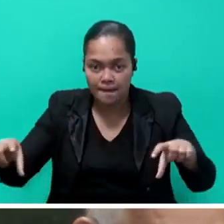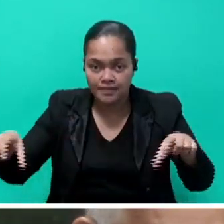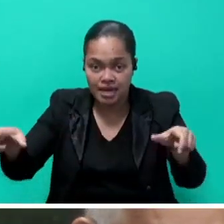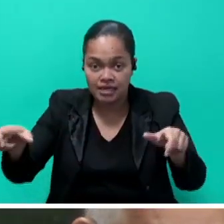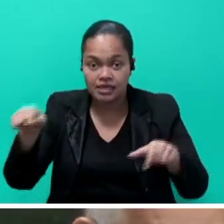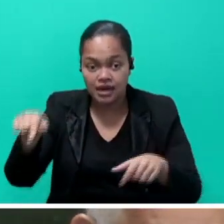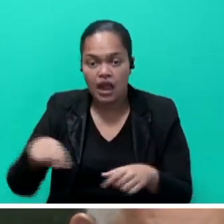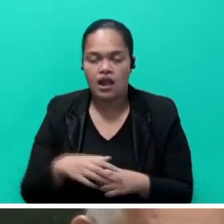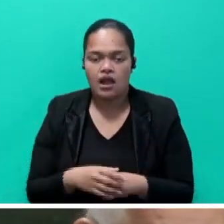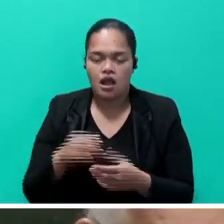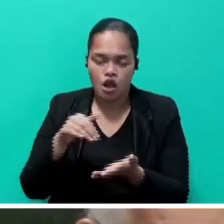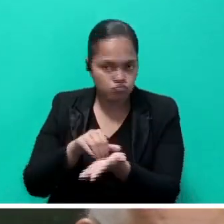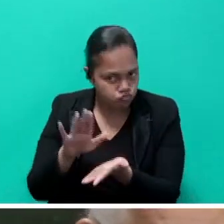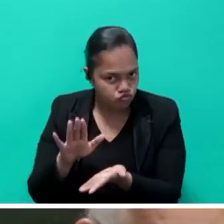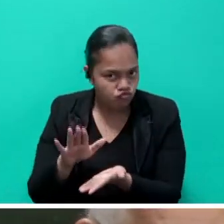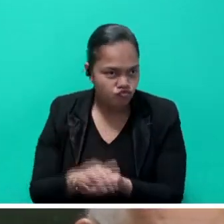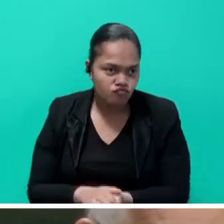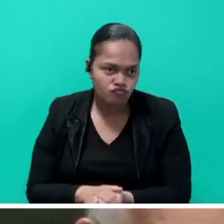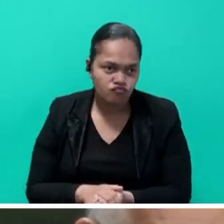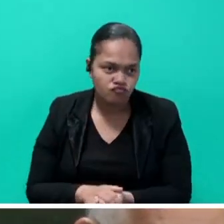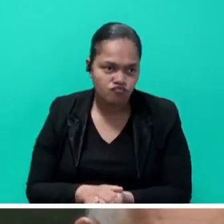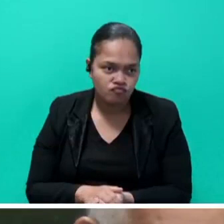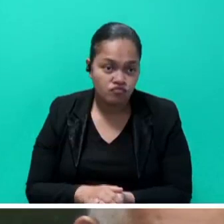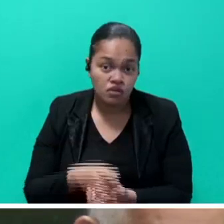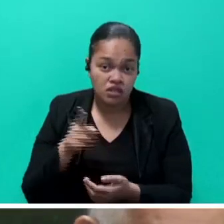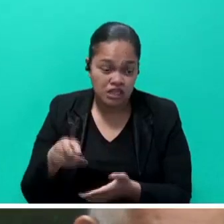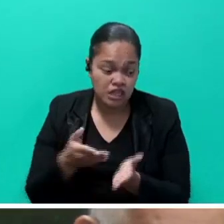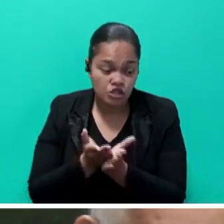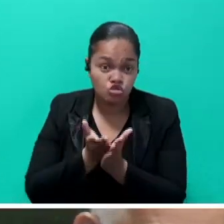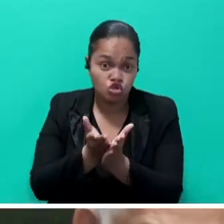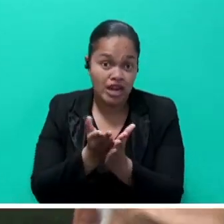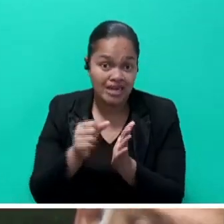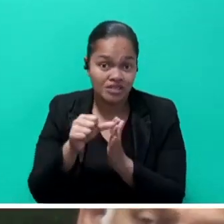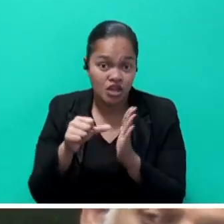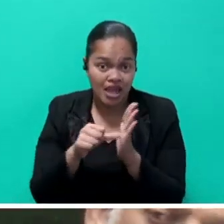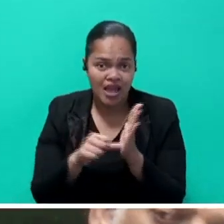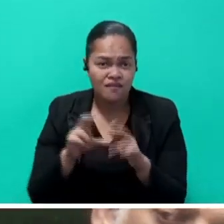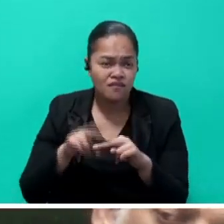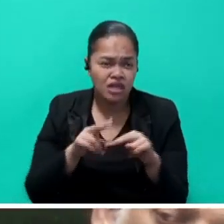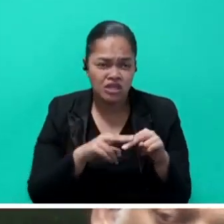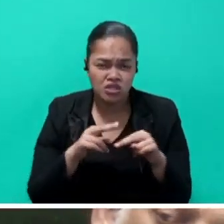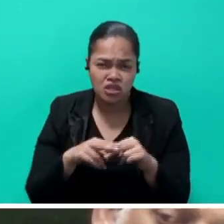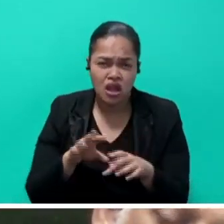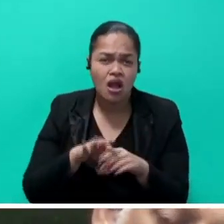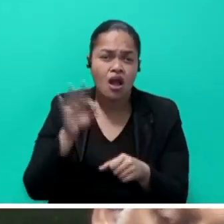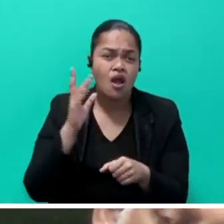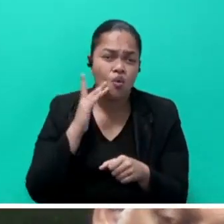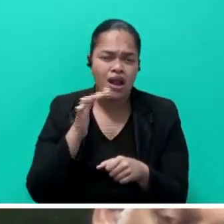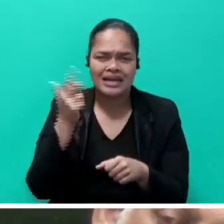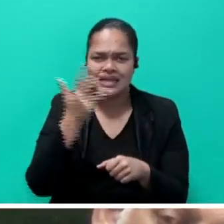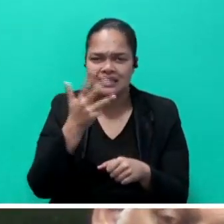submission has since been approved. The Drainage Act for Fiji was enacted in